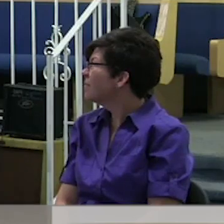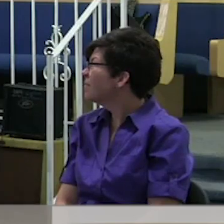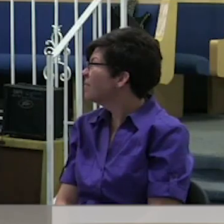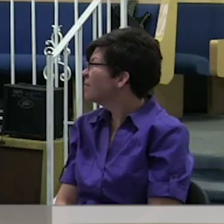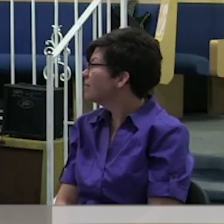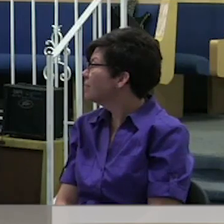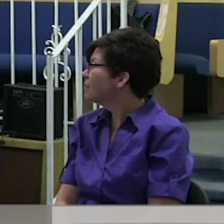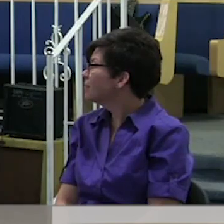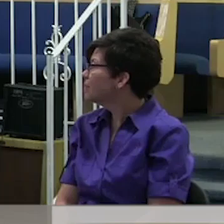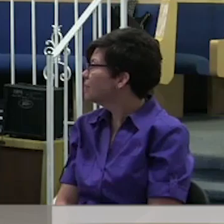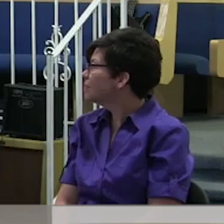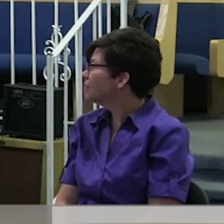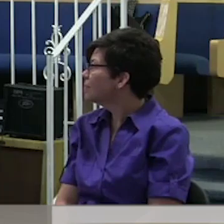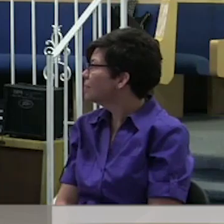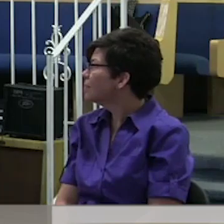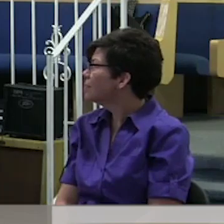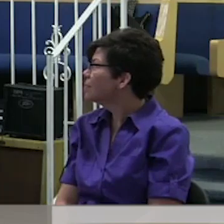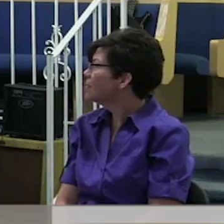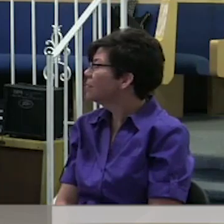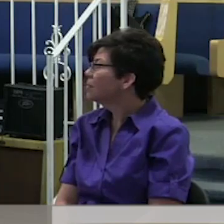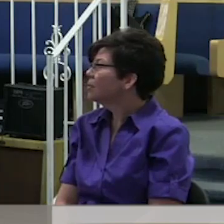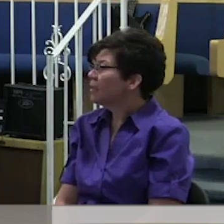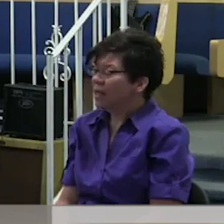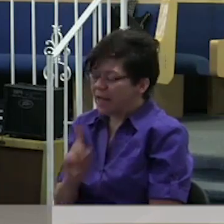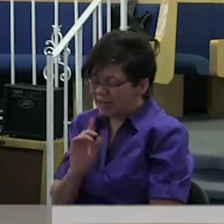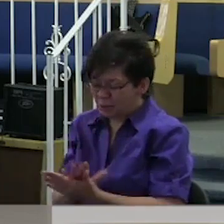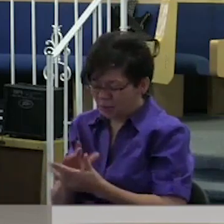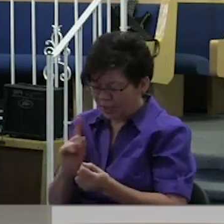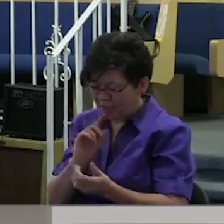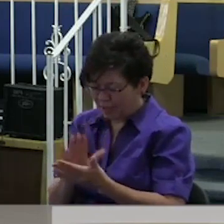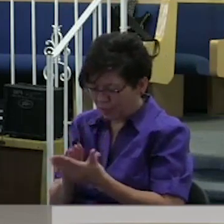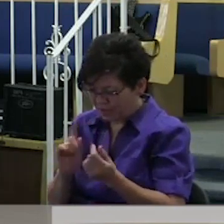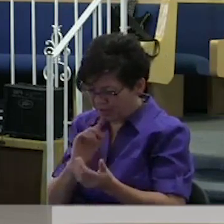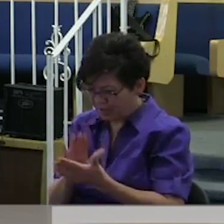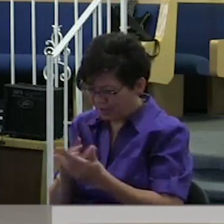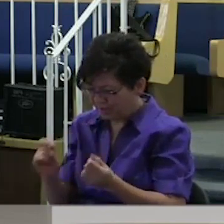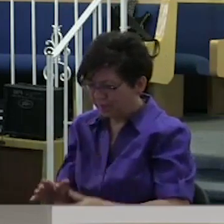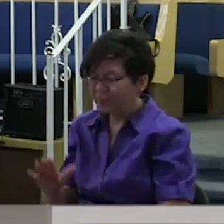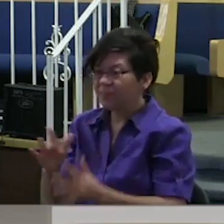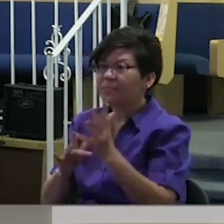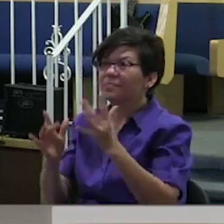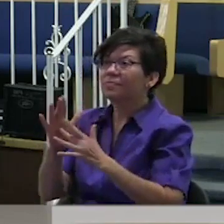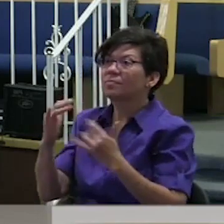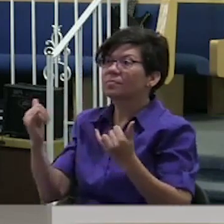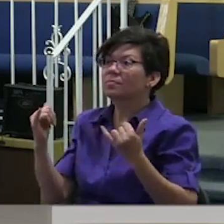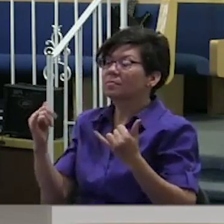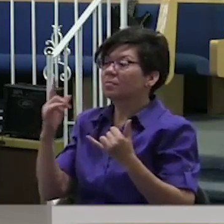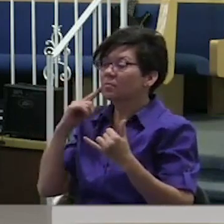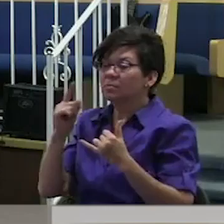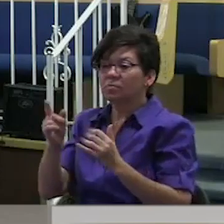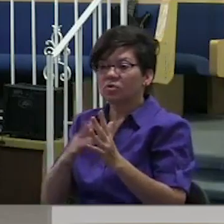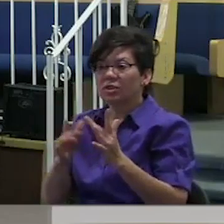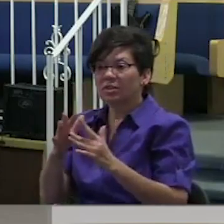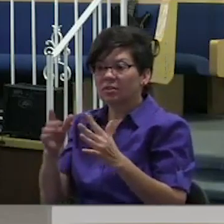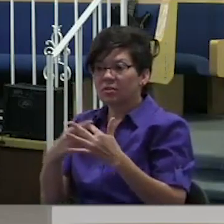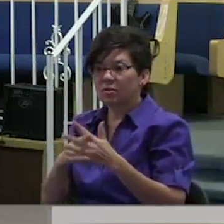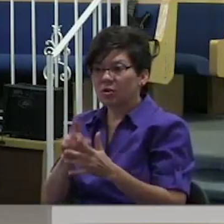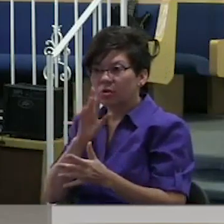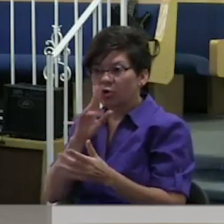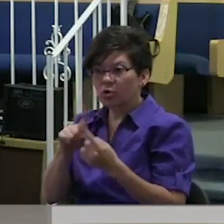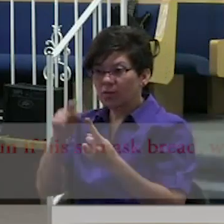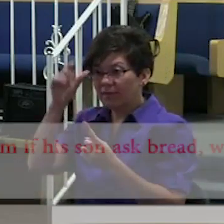hallelujah. Oh, bless the name of Jesus. Oh, hallelujah, hallelujah. Now Jesus, now he began to speak to the